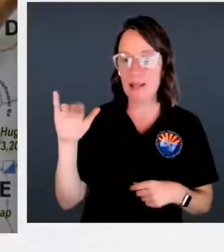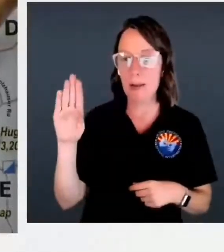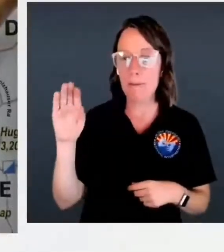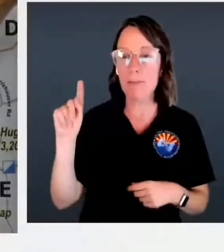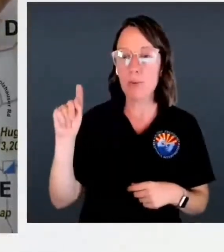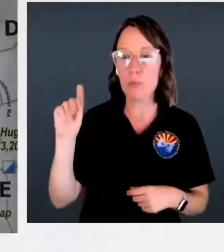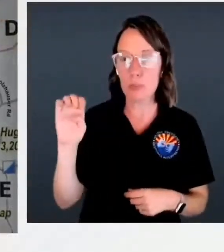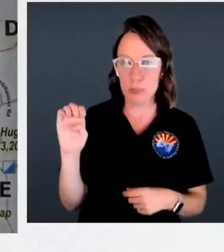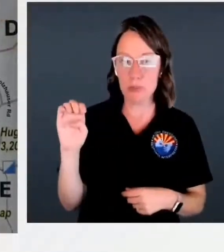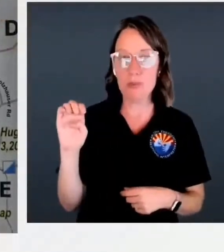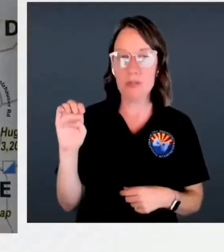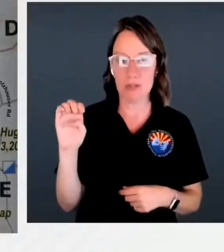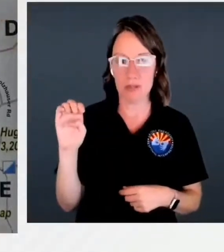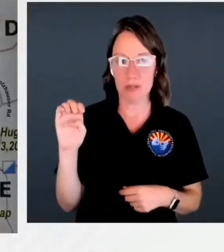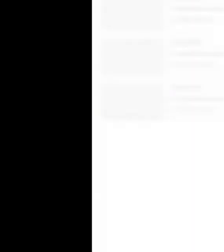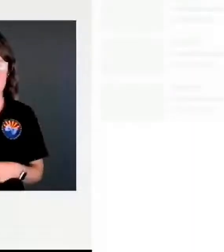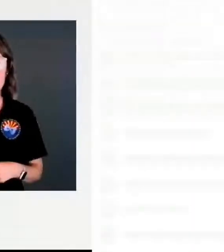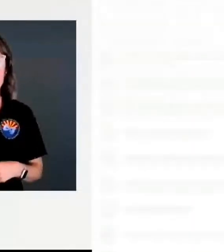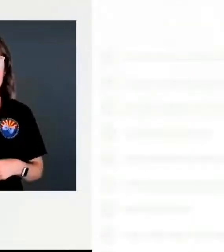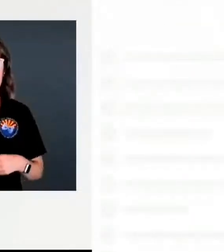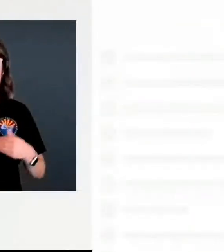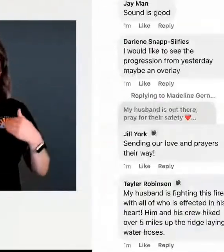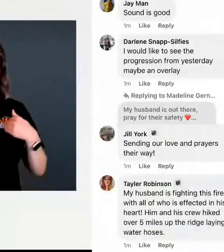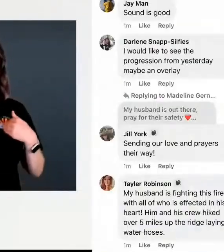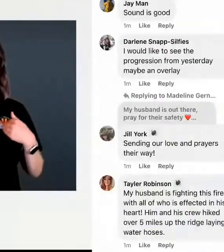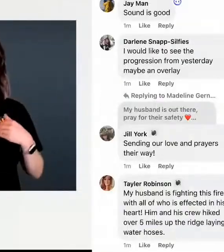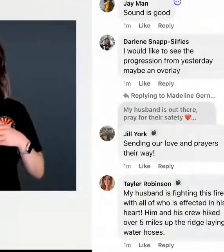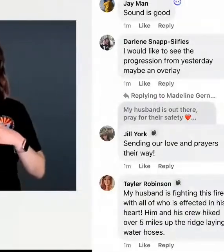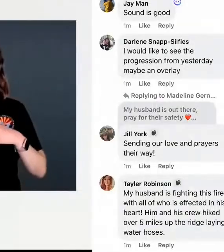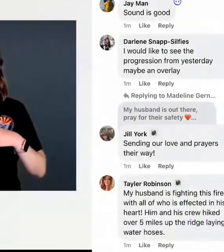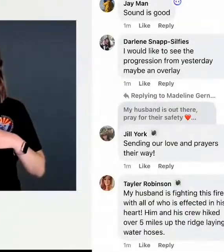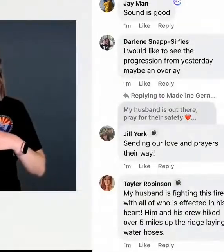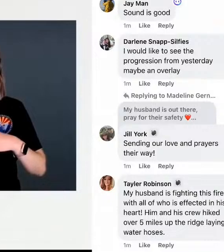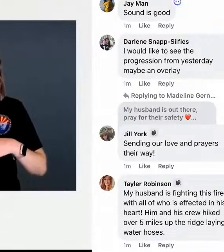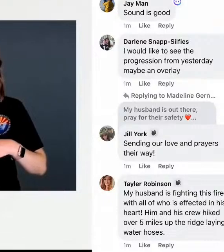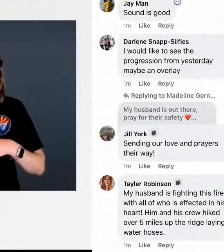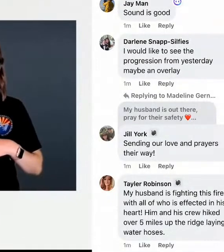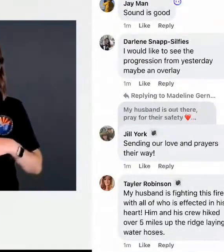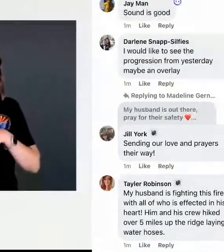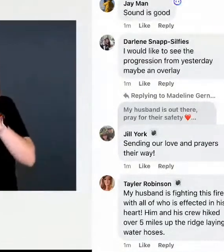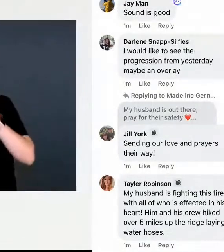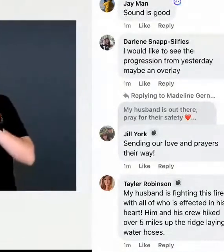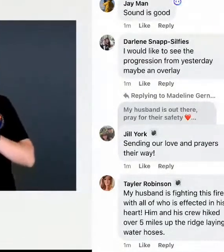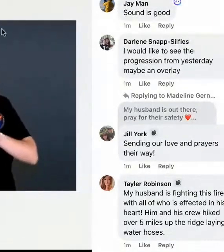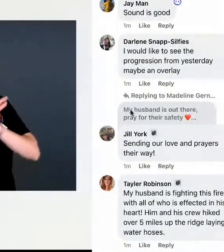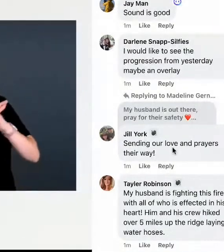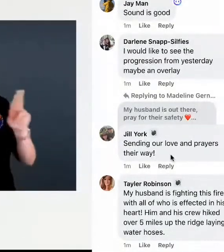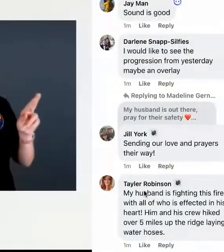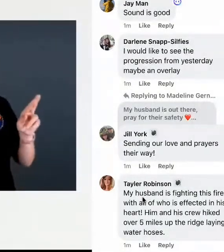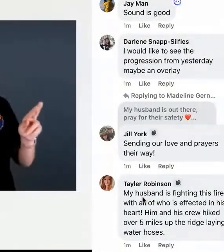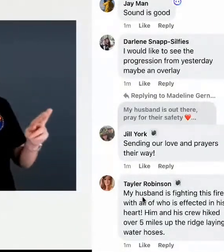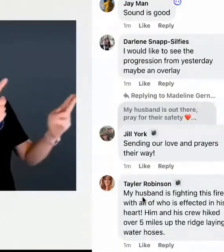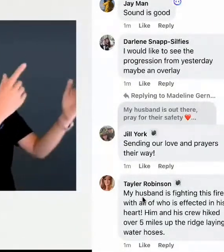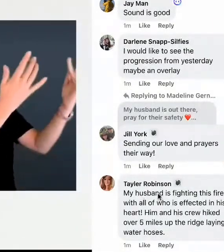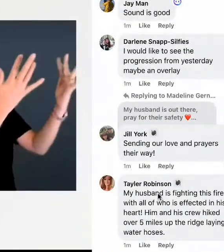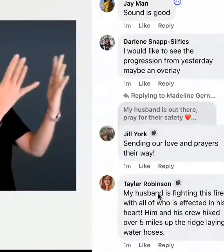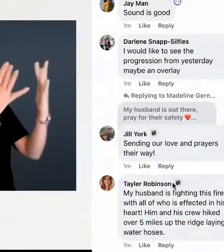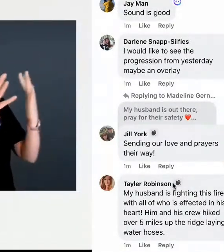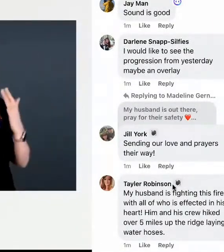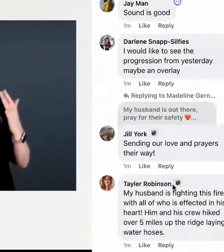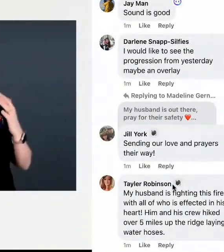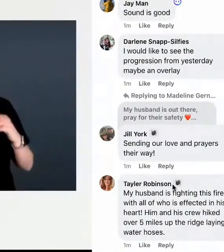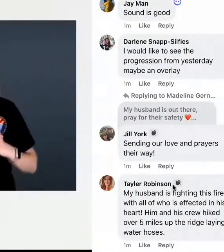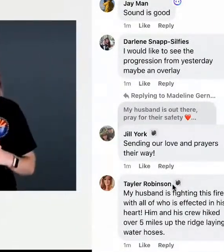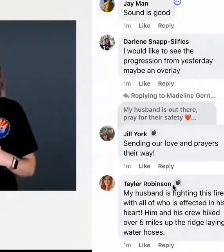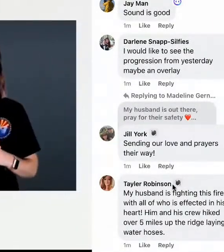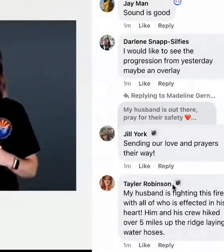poised to get ahead of it and stop that fire from challenging that line. As we work further south,